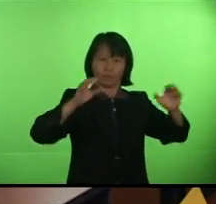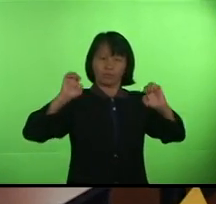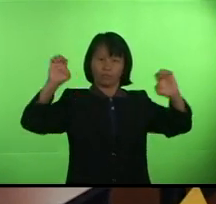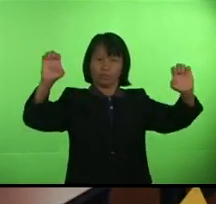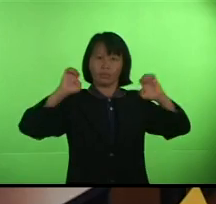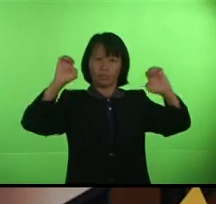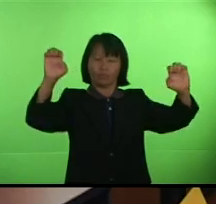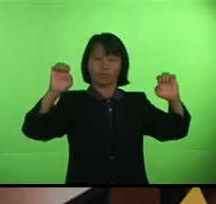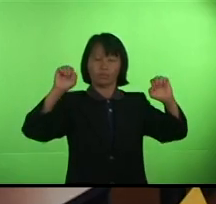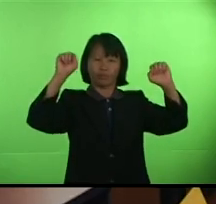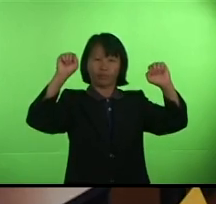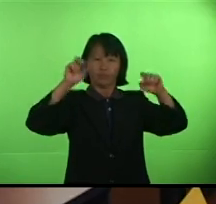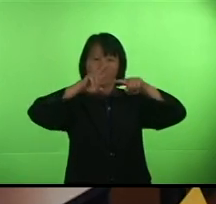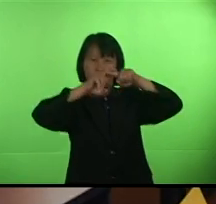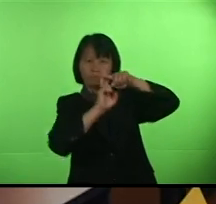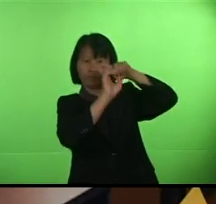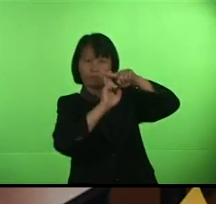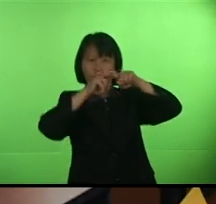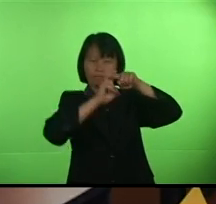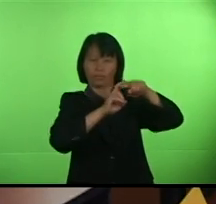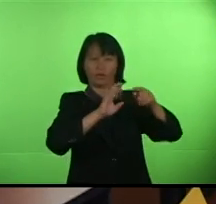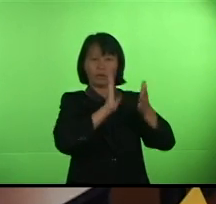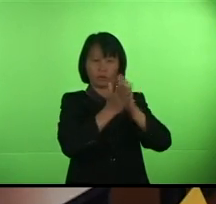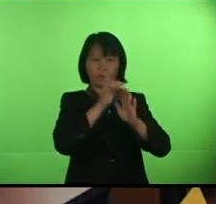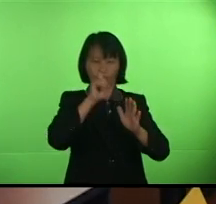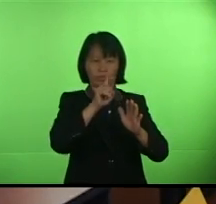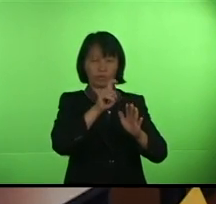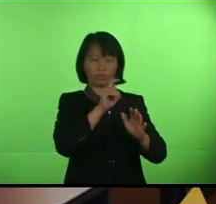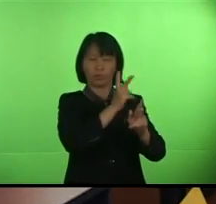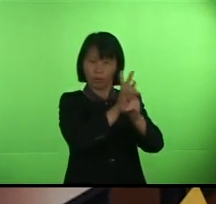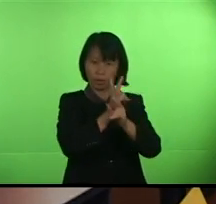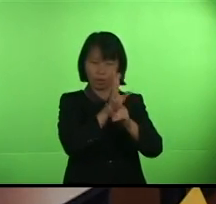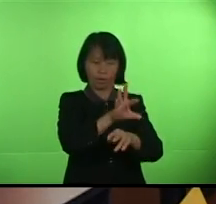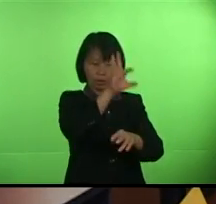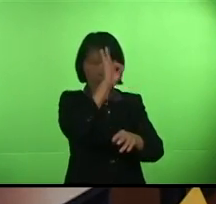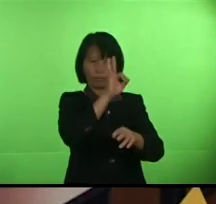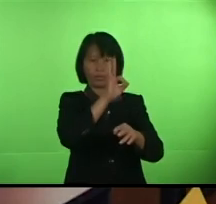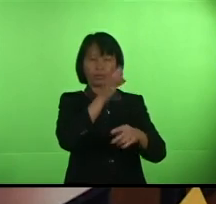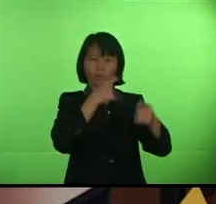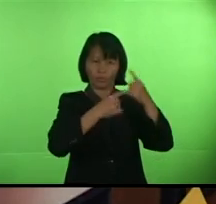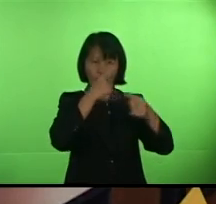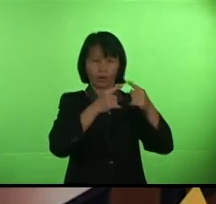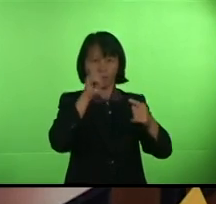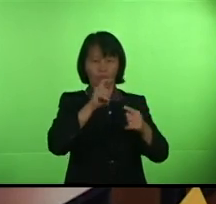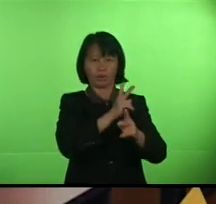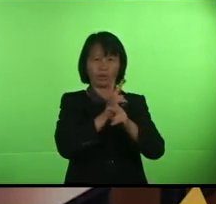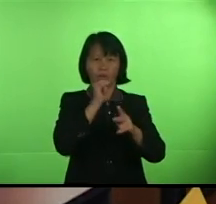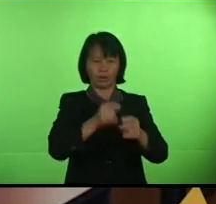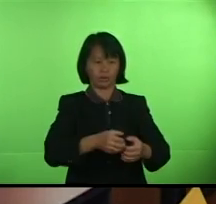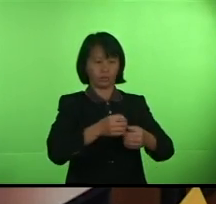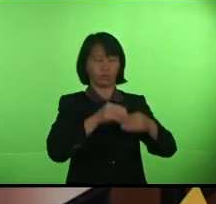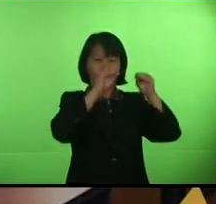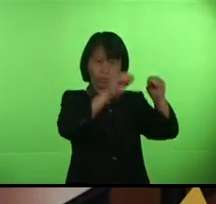must be very careful if you want to choose the correct sign. And you must be very careful if you want to put a sign for other people